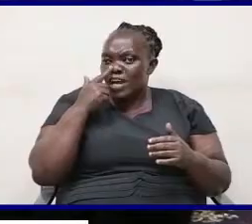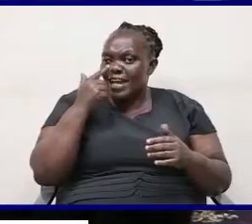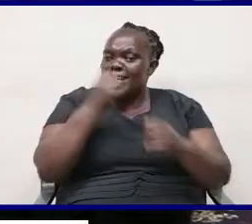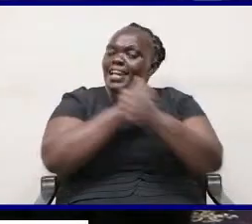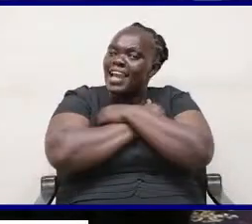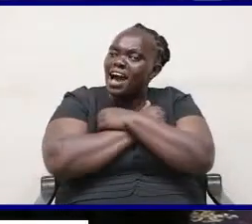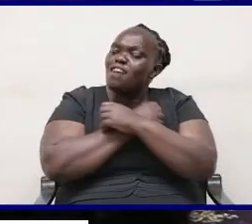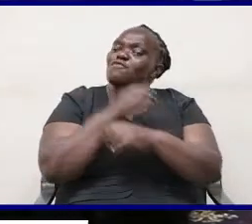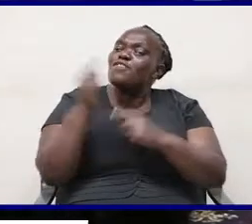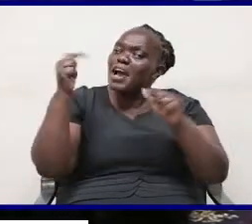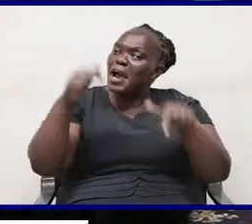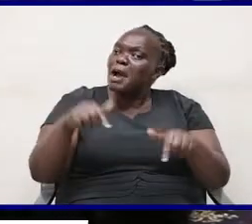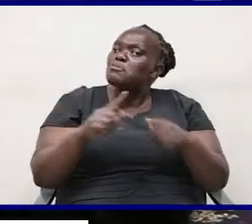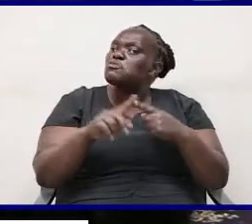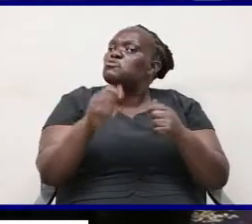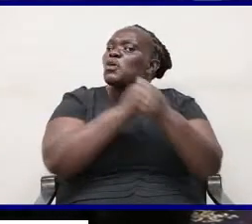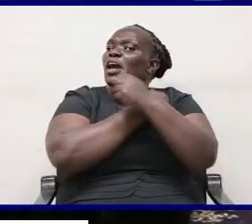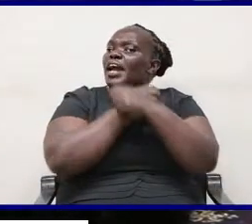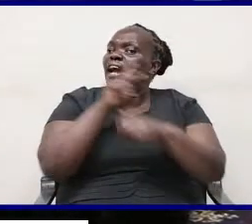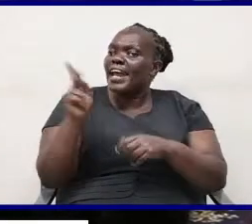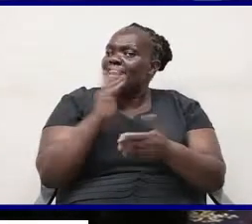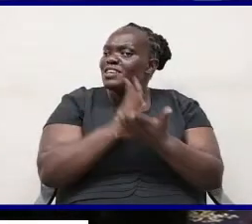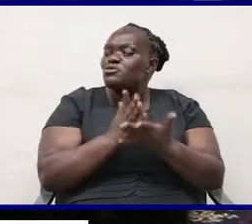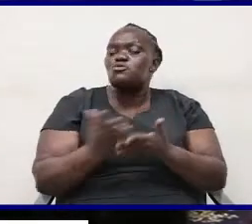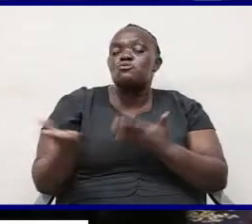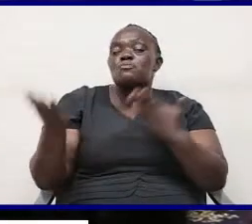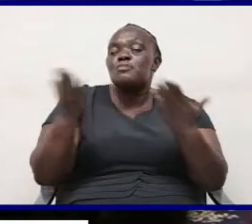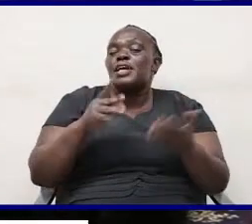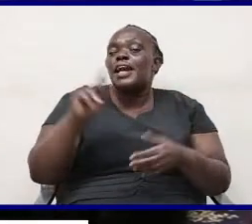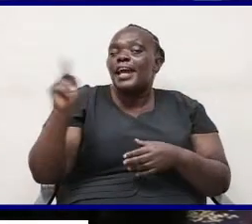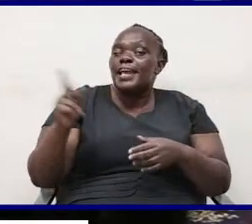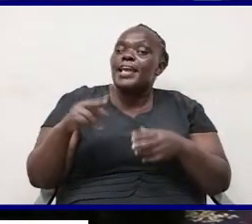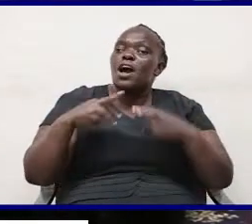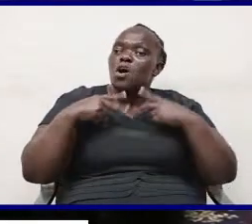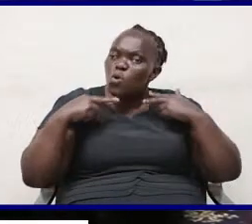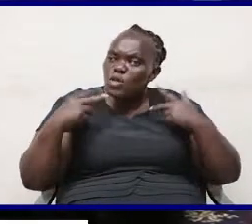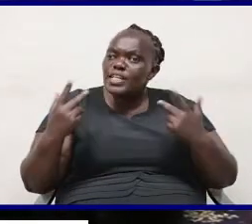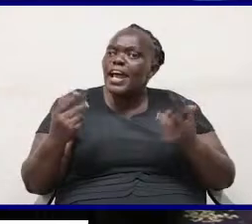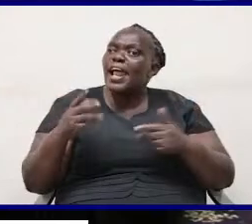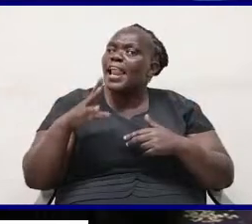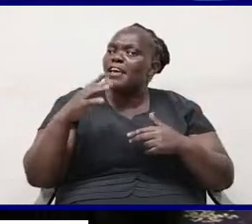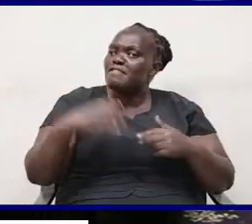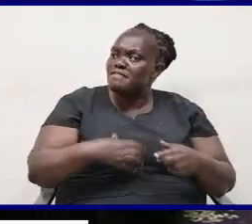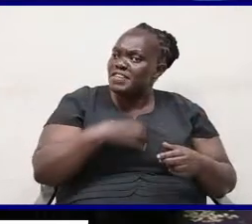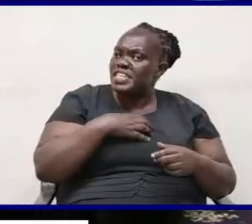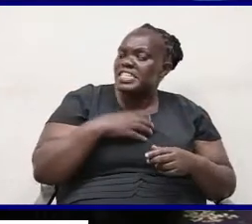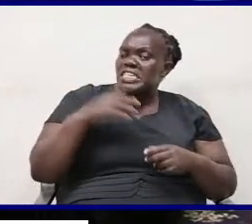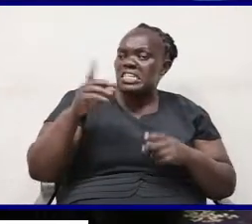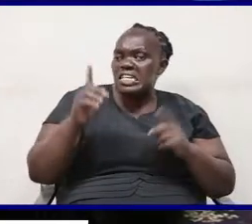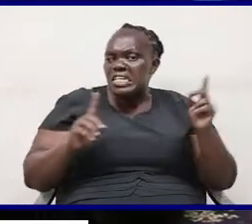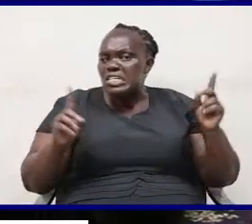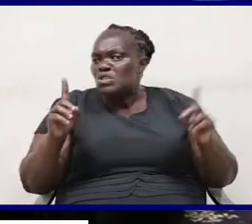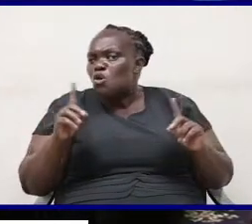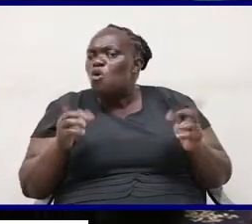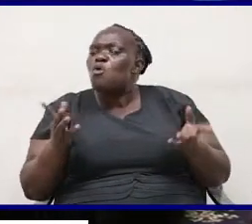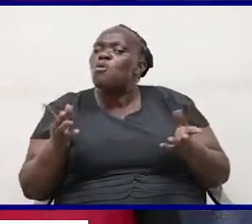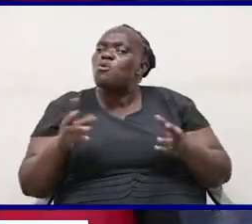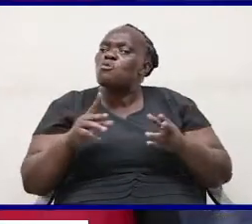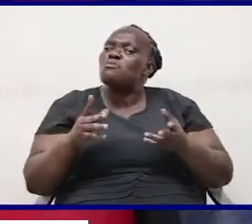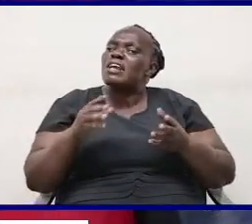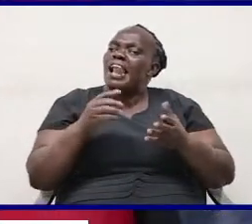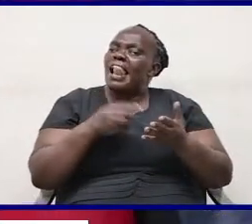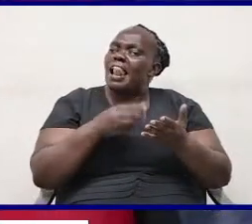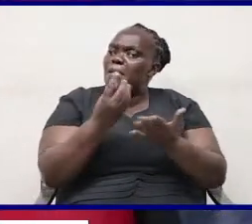love coming here and they really bring us a lot of money. And when they go to those restaurants, they go to those disco places that they go to, they leave a